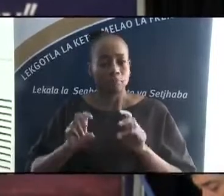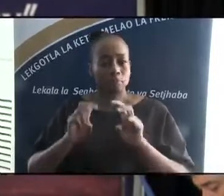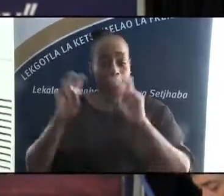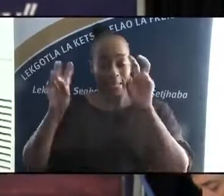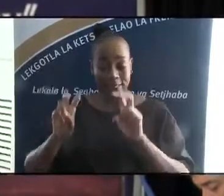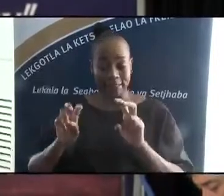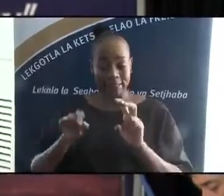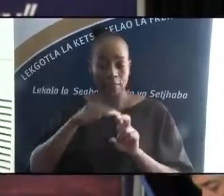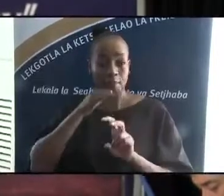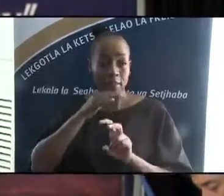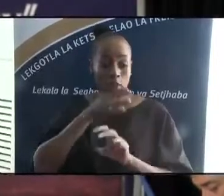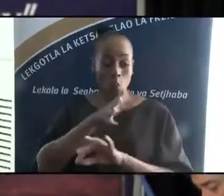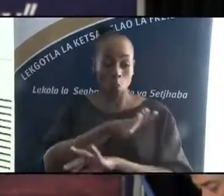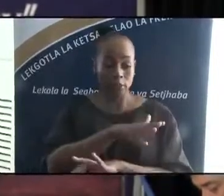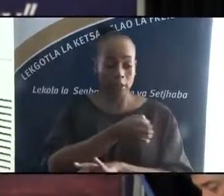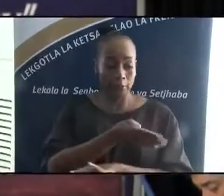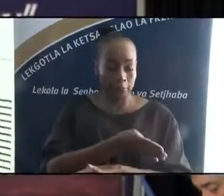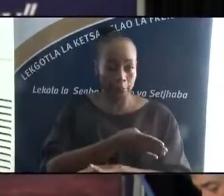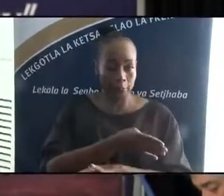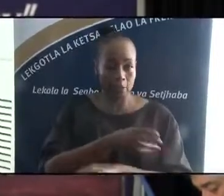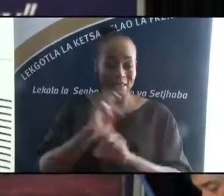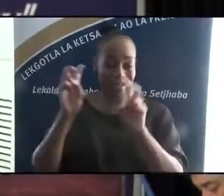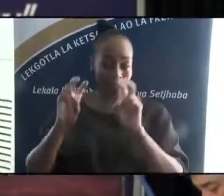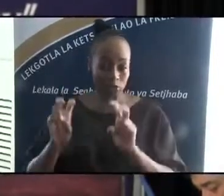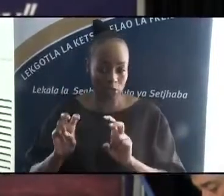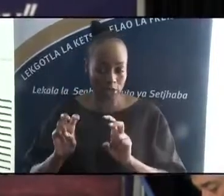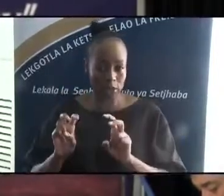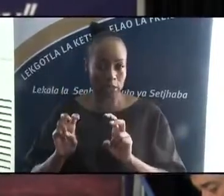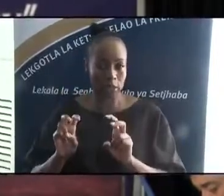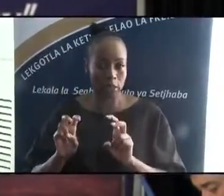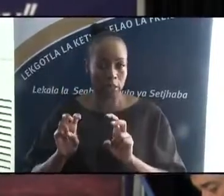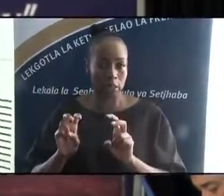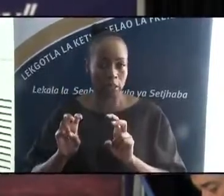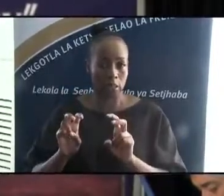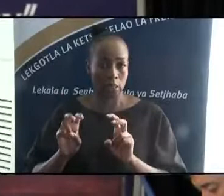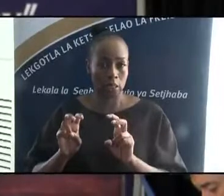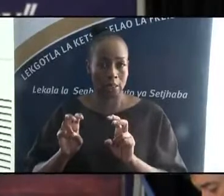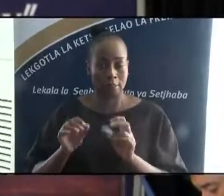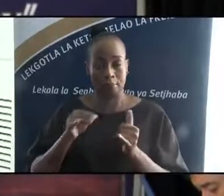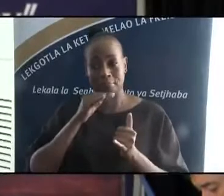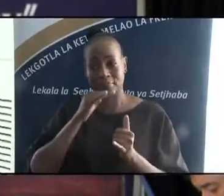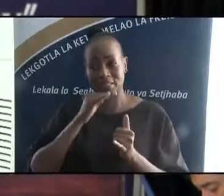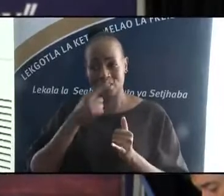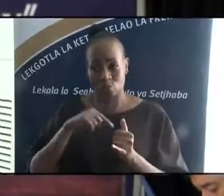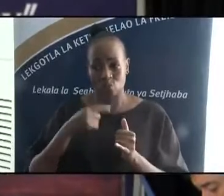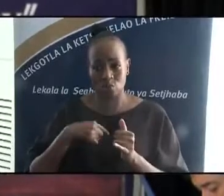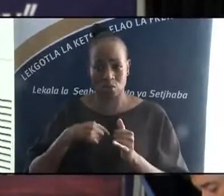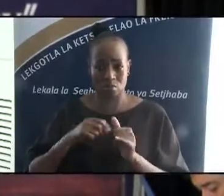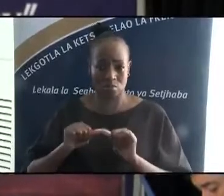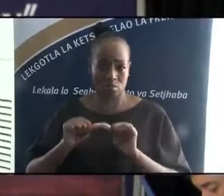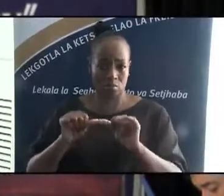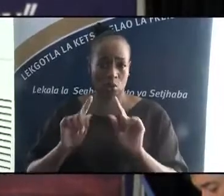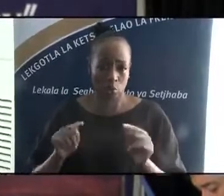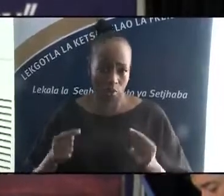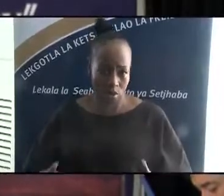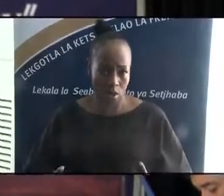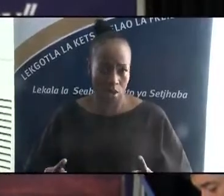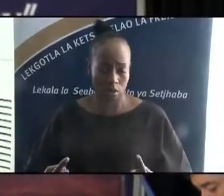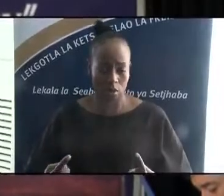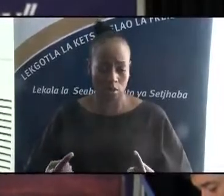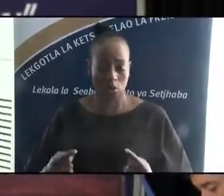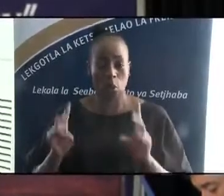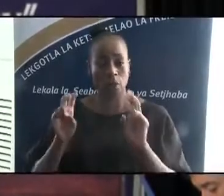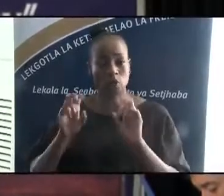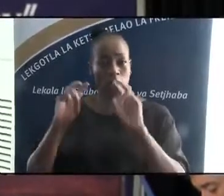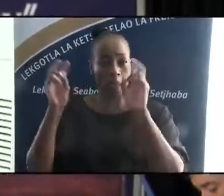So without water, without electricity, an industry won't flourish, right? So on